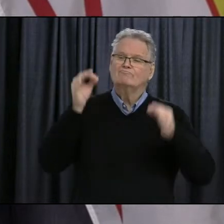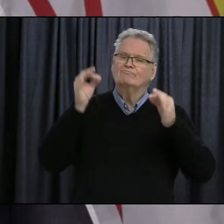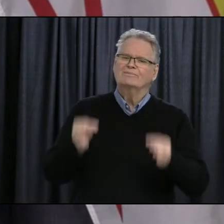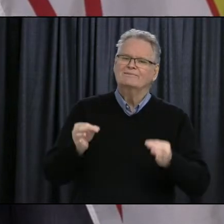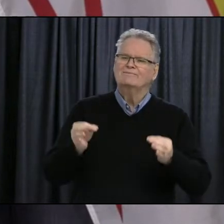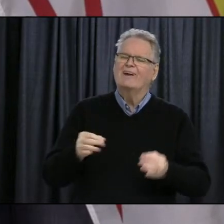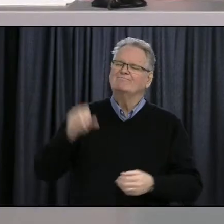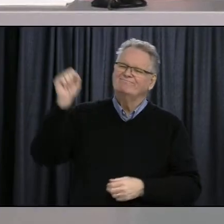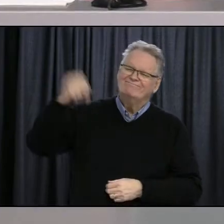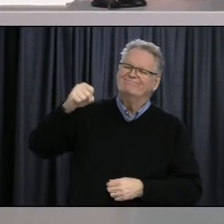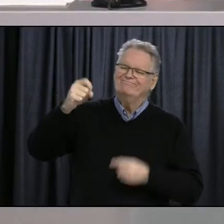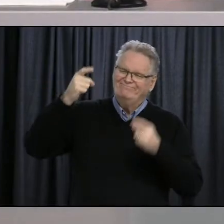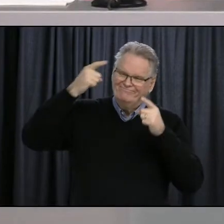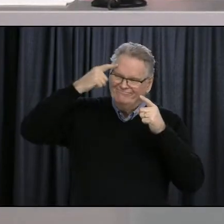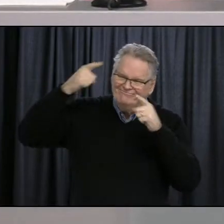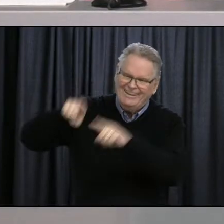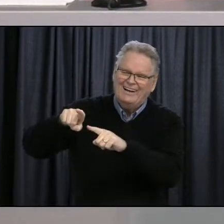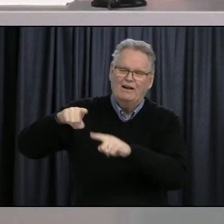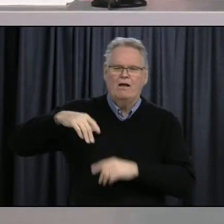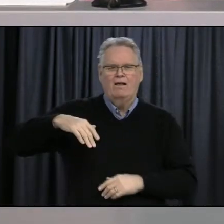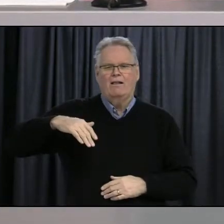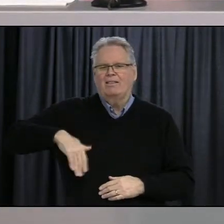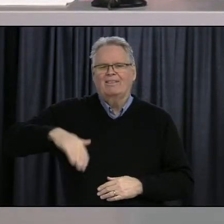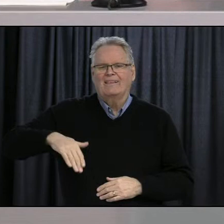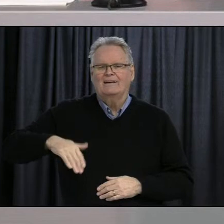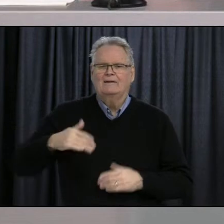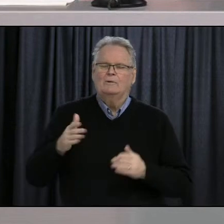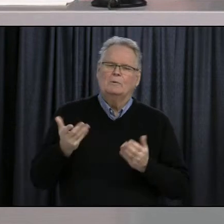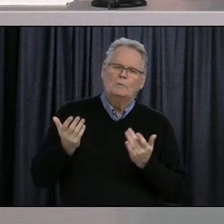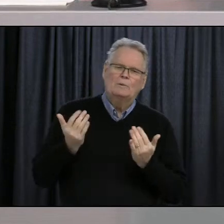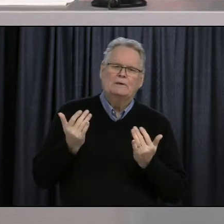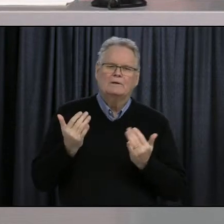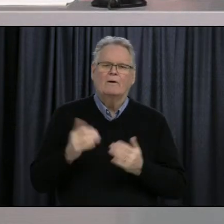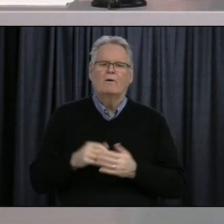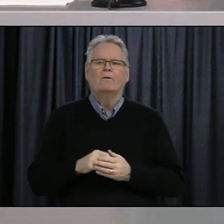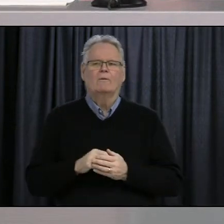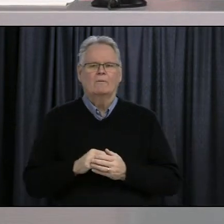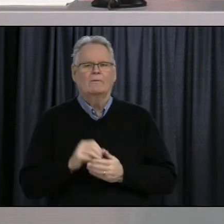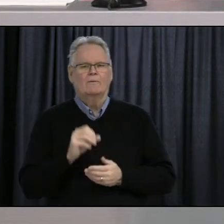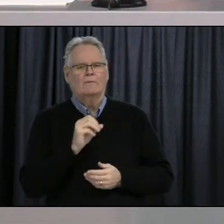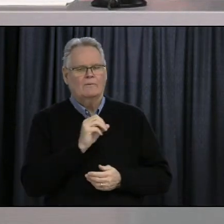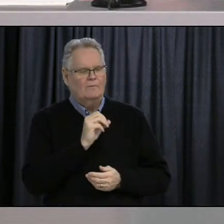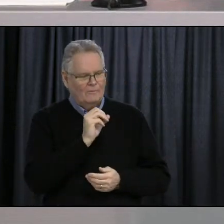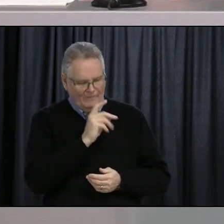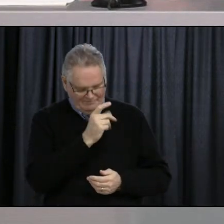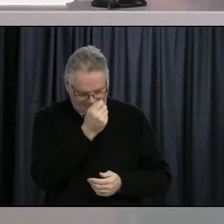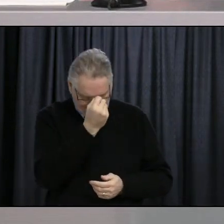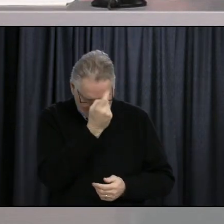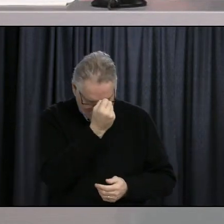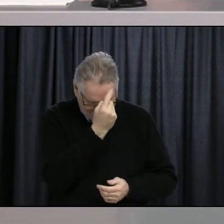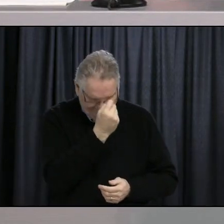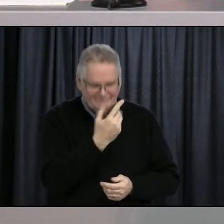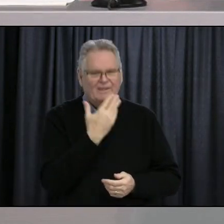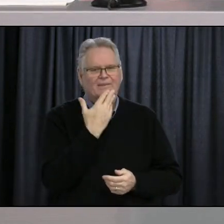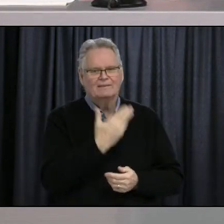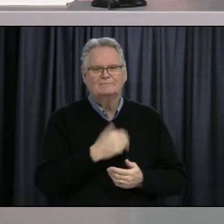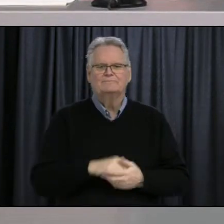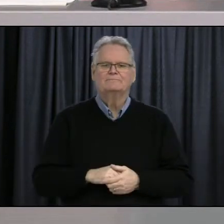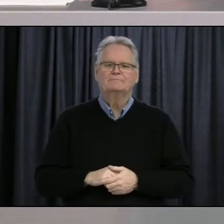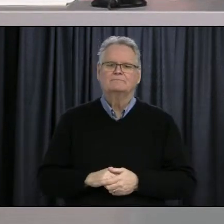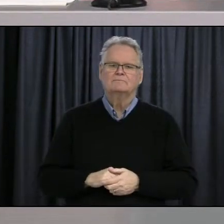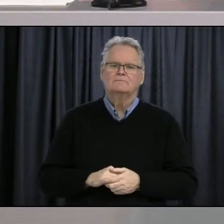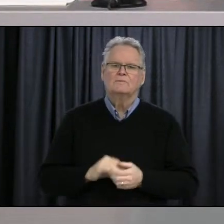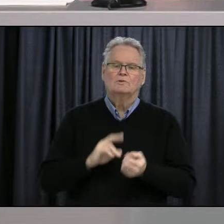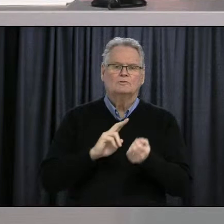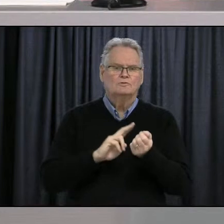my understanding was that was from Pfizer, but understood. Nurses, of course, would be the frontline workers. Their